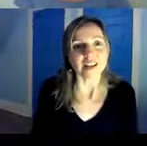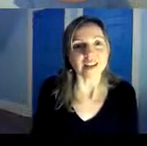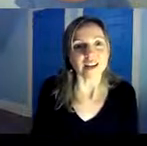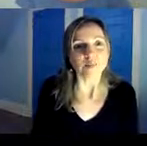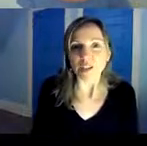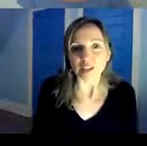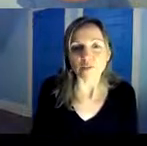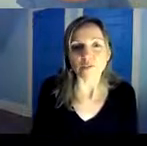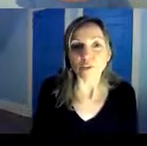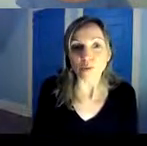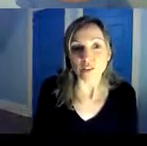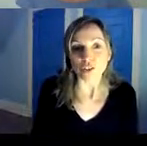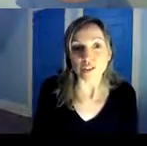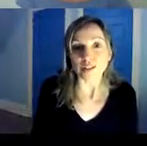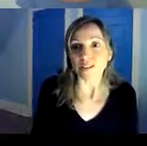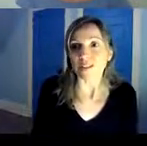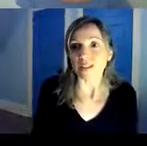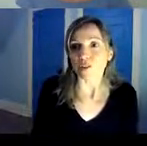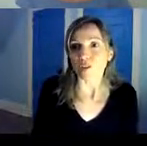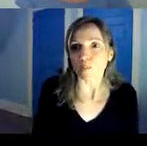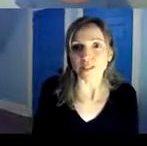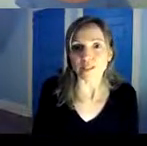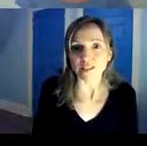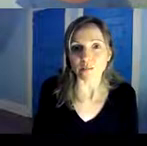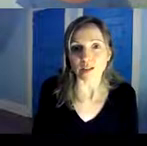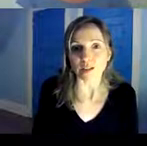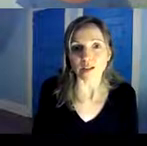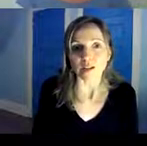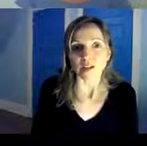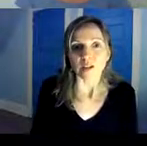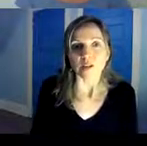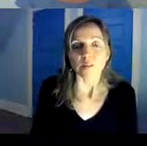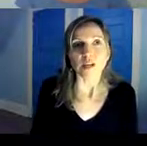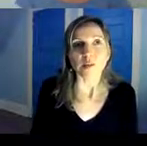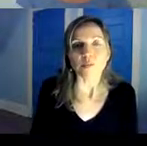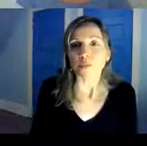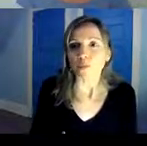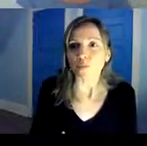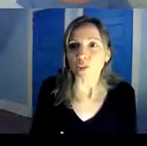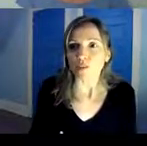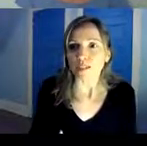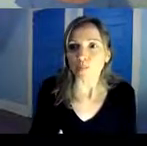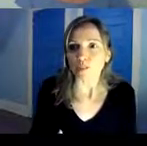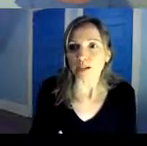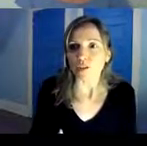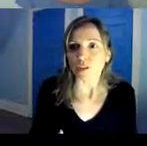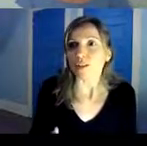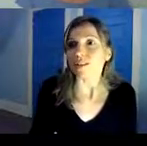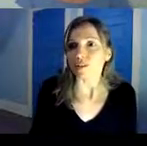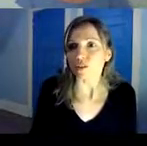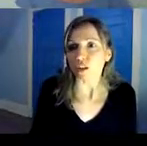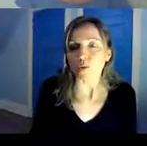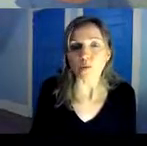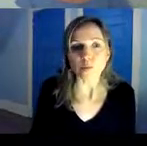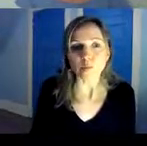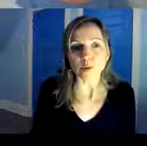defense. Looking out for new evasions and staying on top of existing ones. Becoming familiar with which invasive plants that